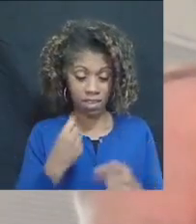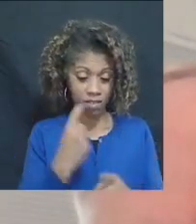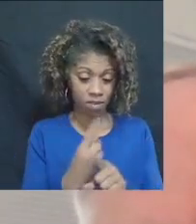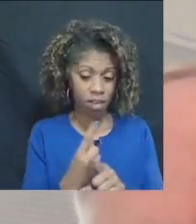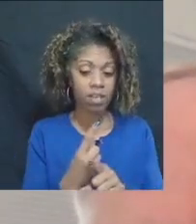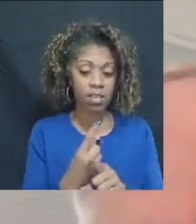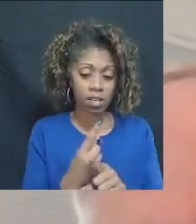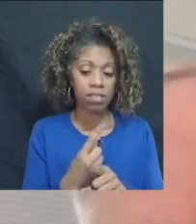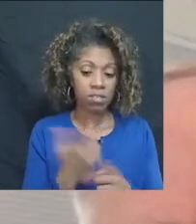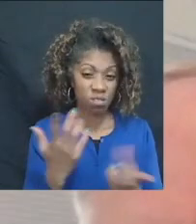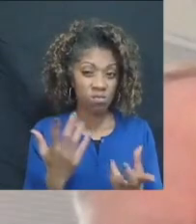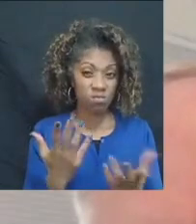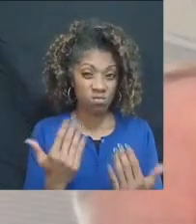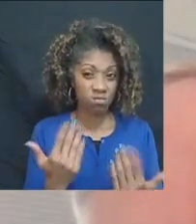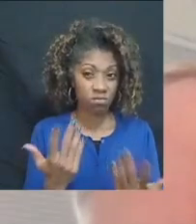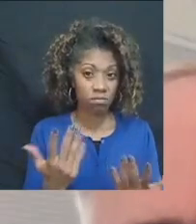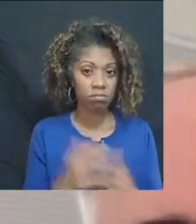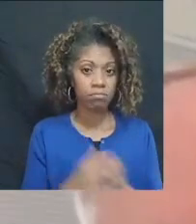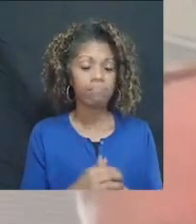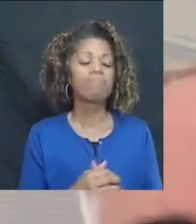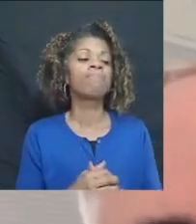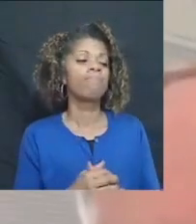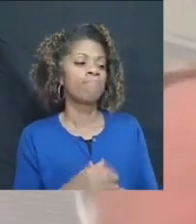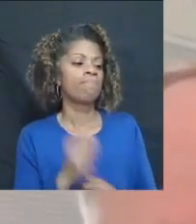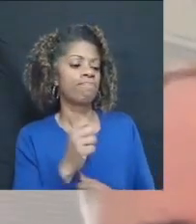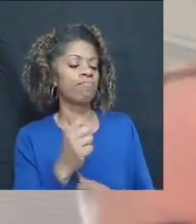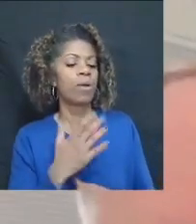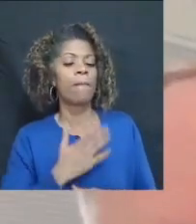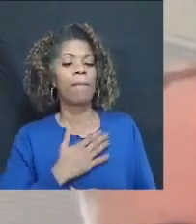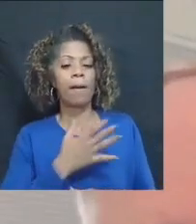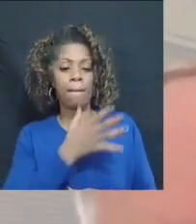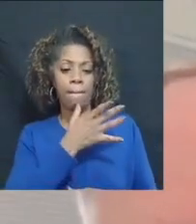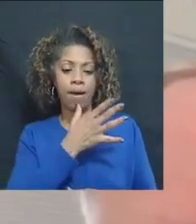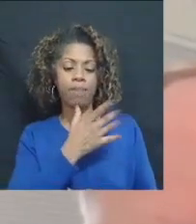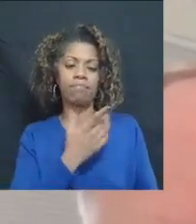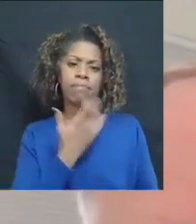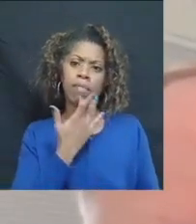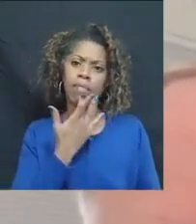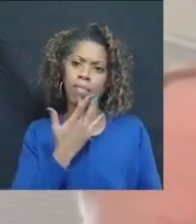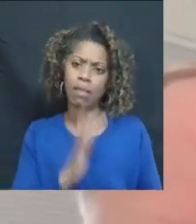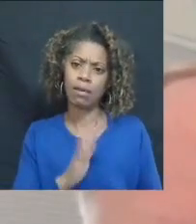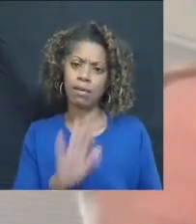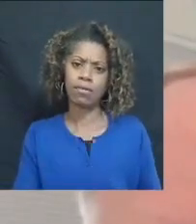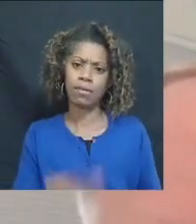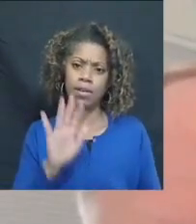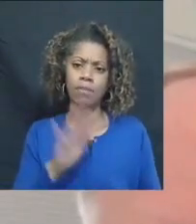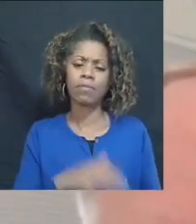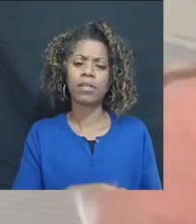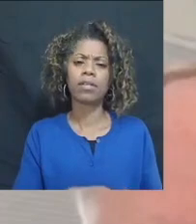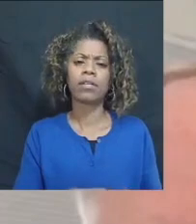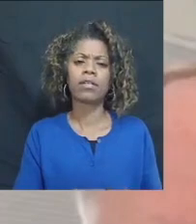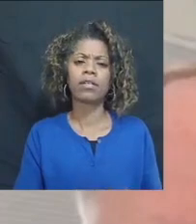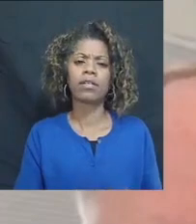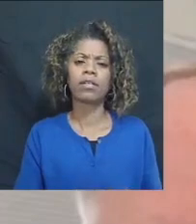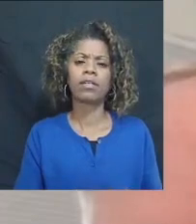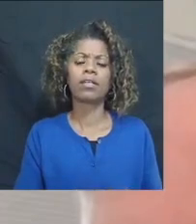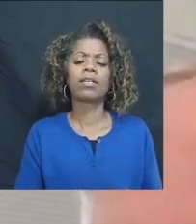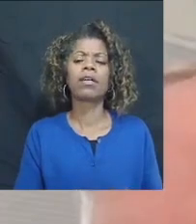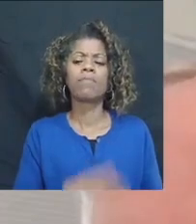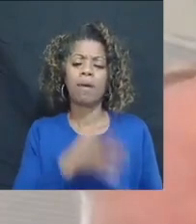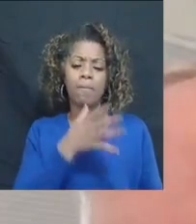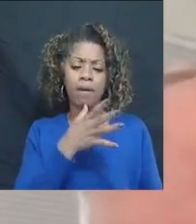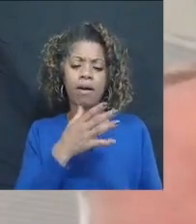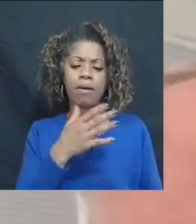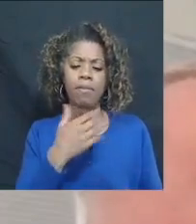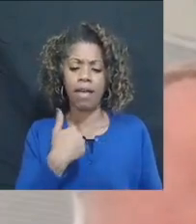was a polio survivor, and she was one of the lucky ones. She was left with some weakness in her right leg, but for the